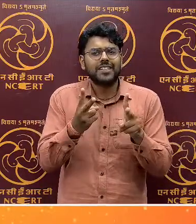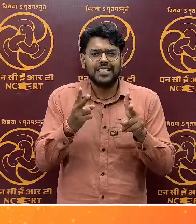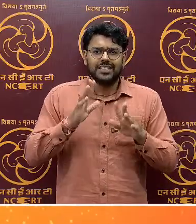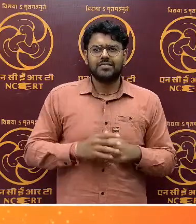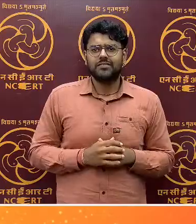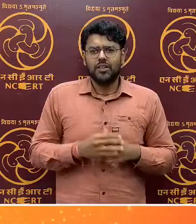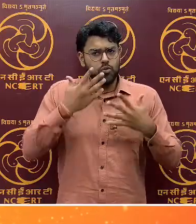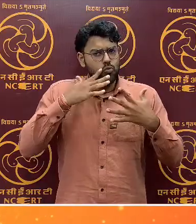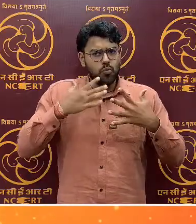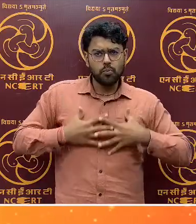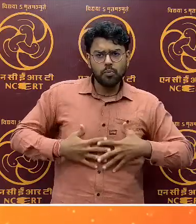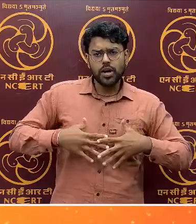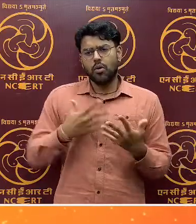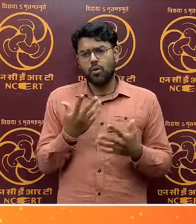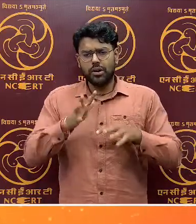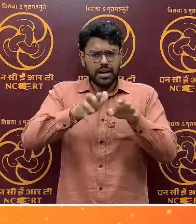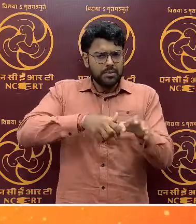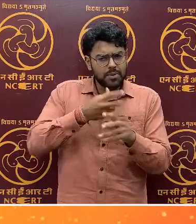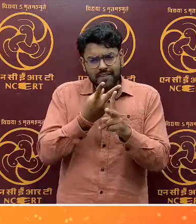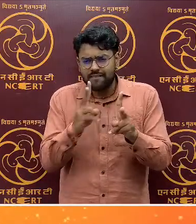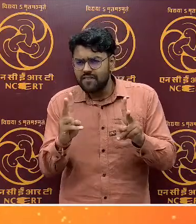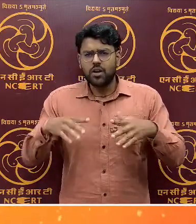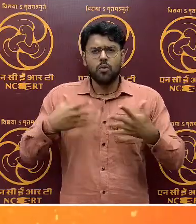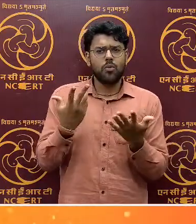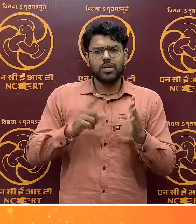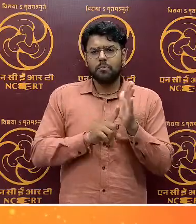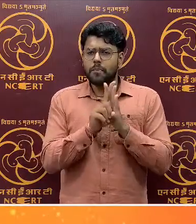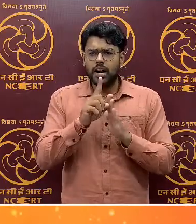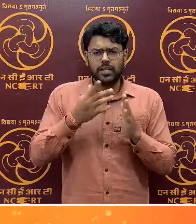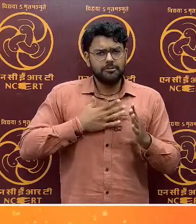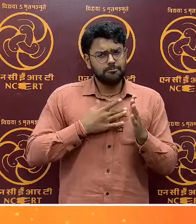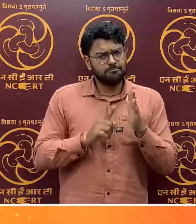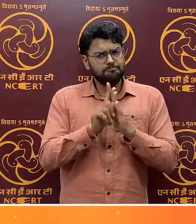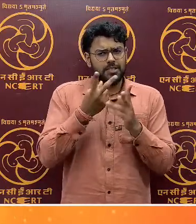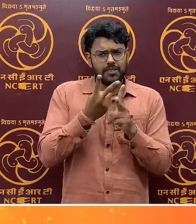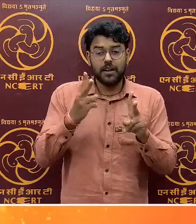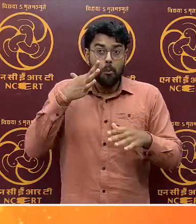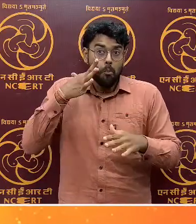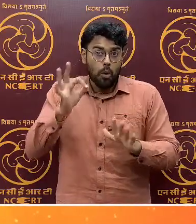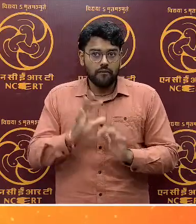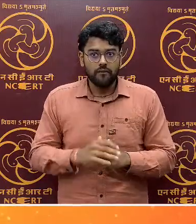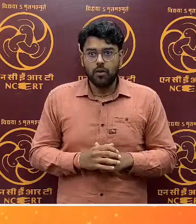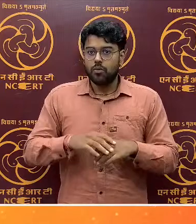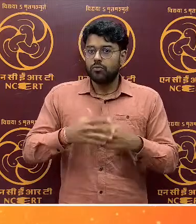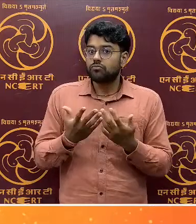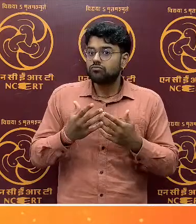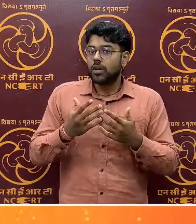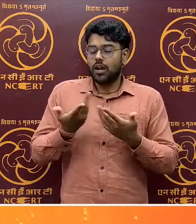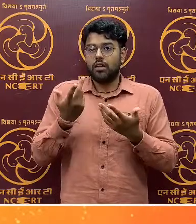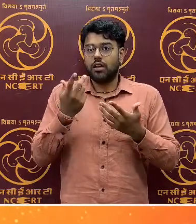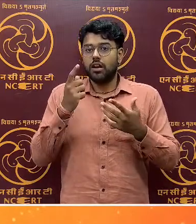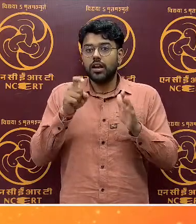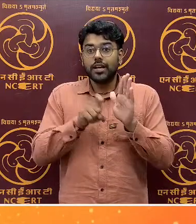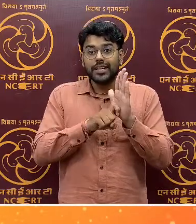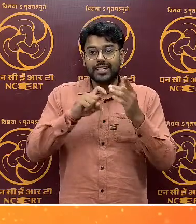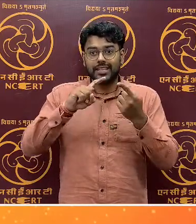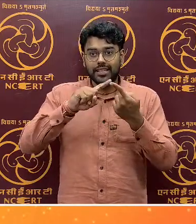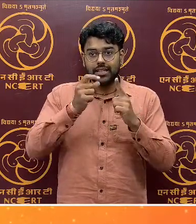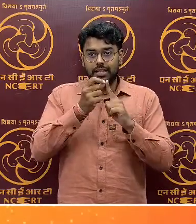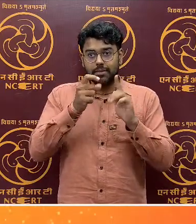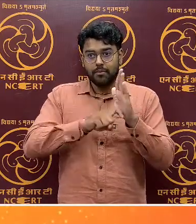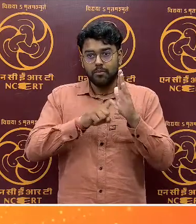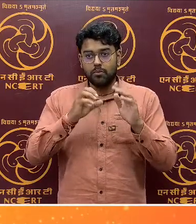in human body or in animal's body that are important and how reproduction is different from all of them. All